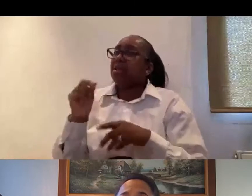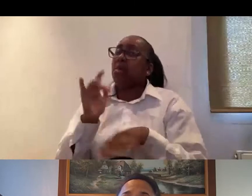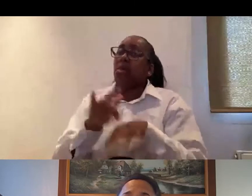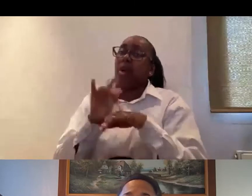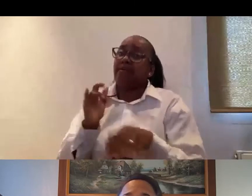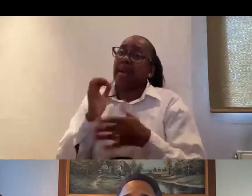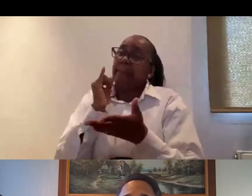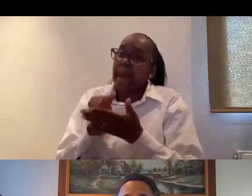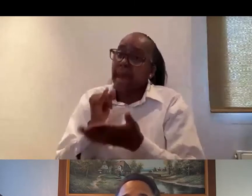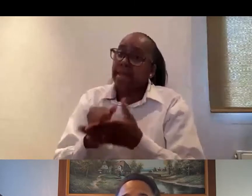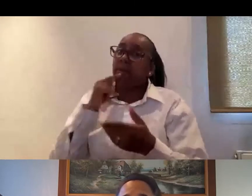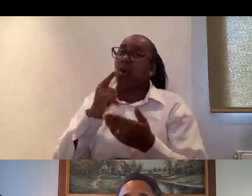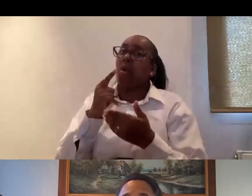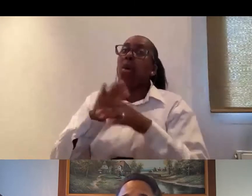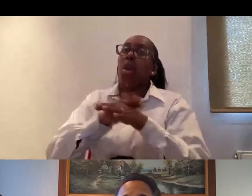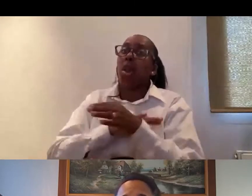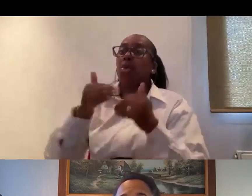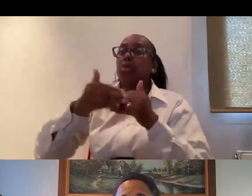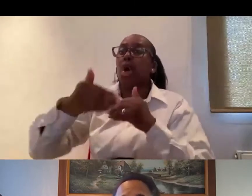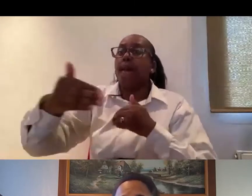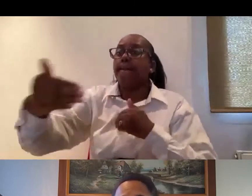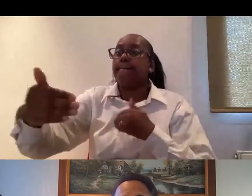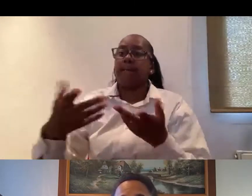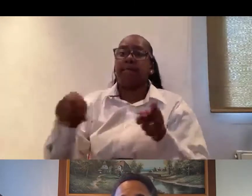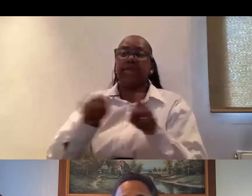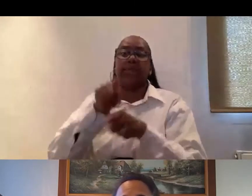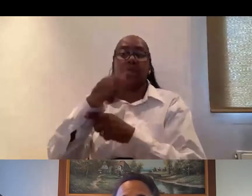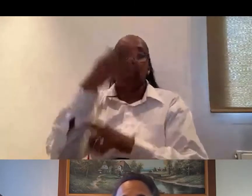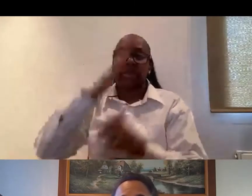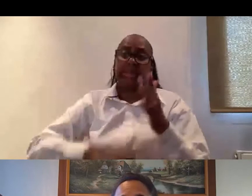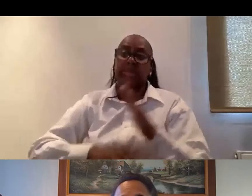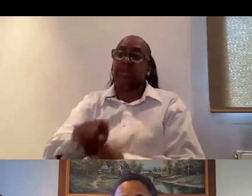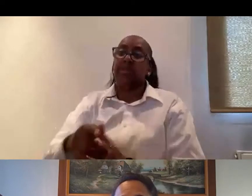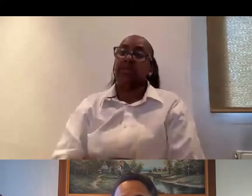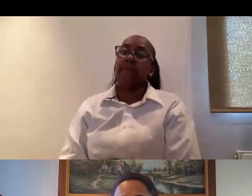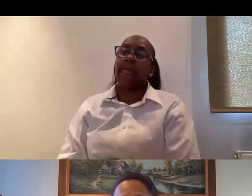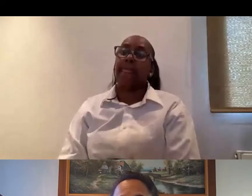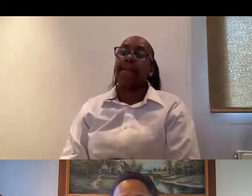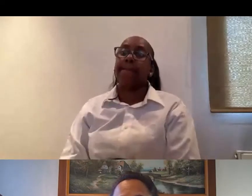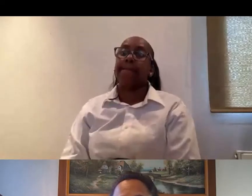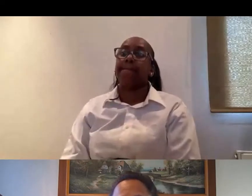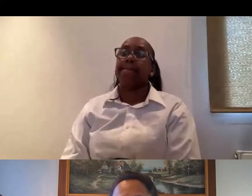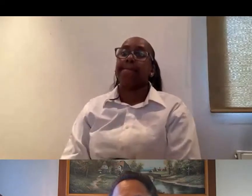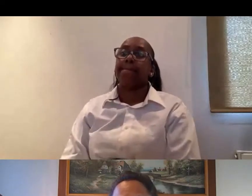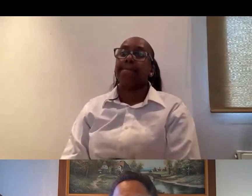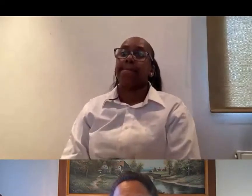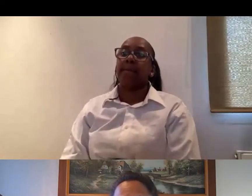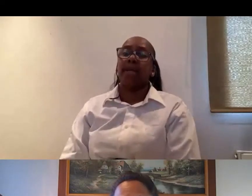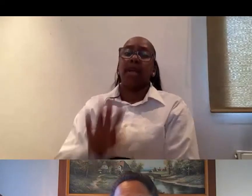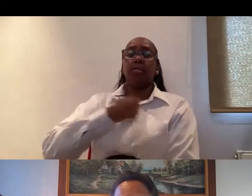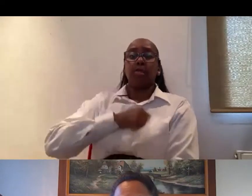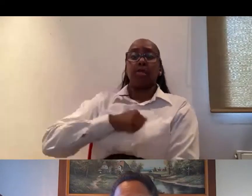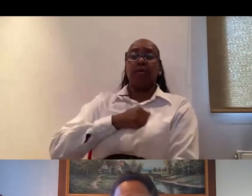affected or even have long-term effects like you have experienced. Sorry to jump in, but it's not just